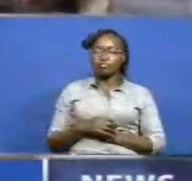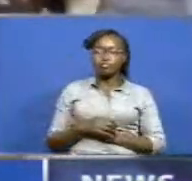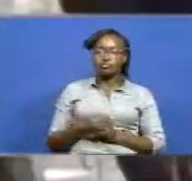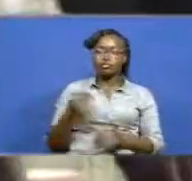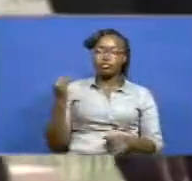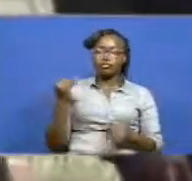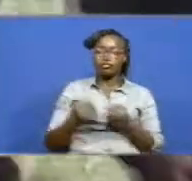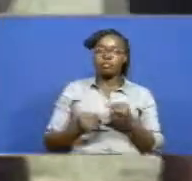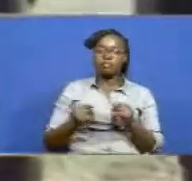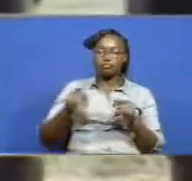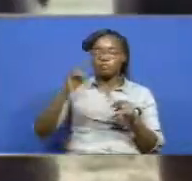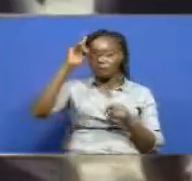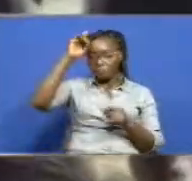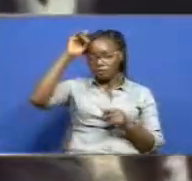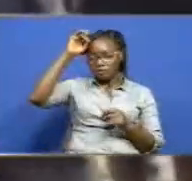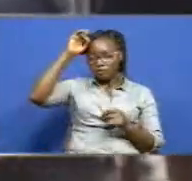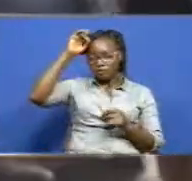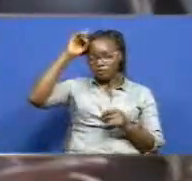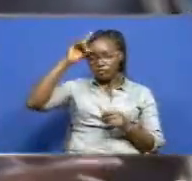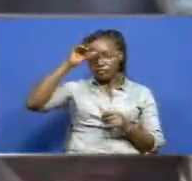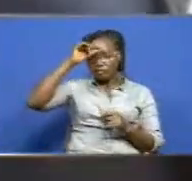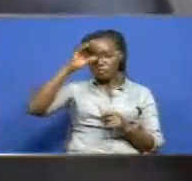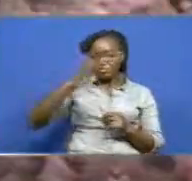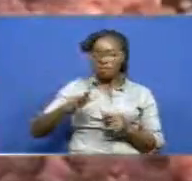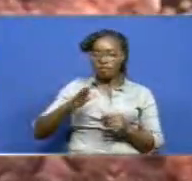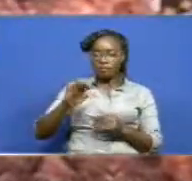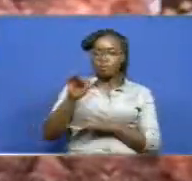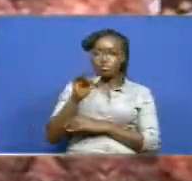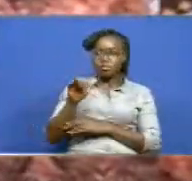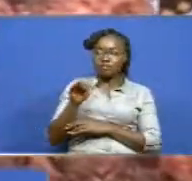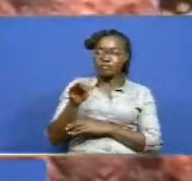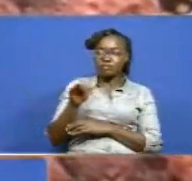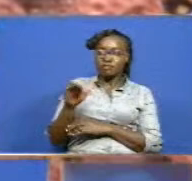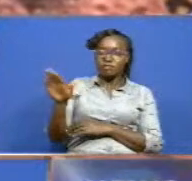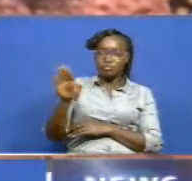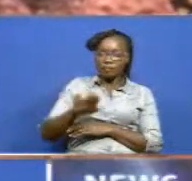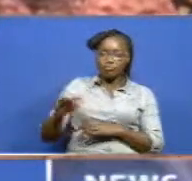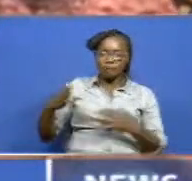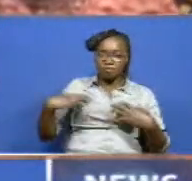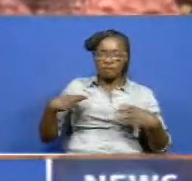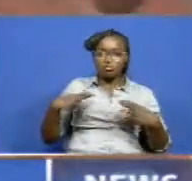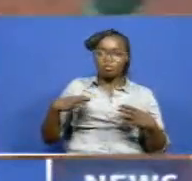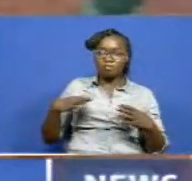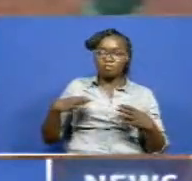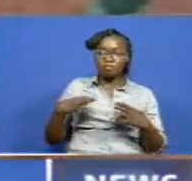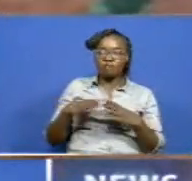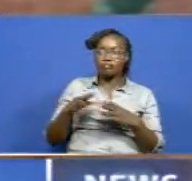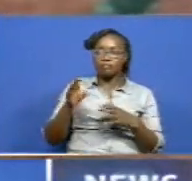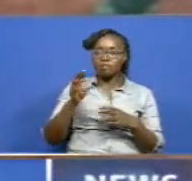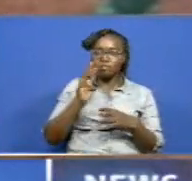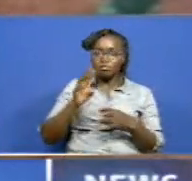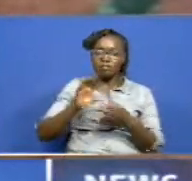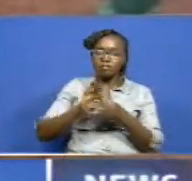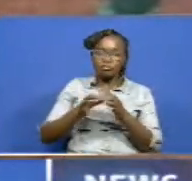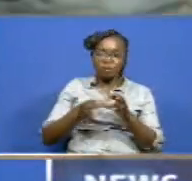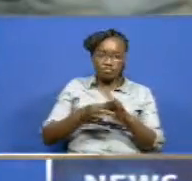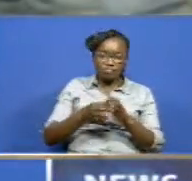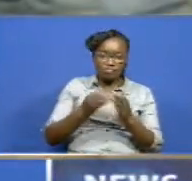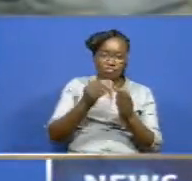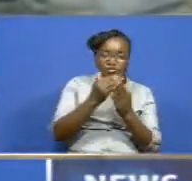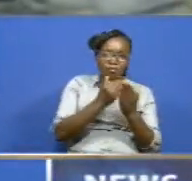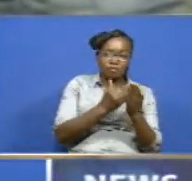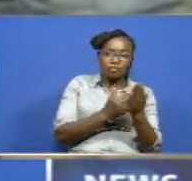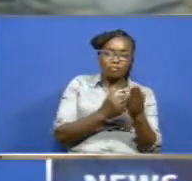Finally, Nyandarua Governor Francis Kimemia has asked Daragwa area residents to enlist in the water connection program following the